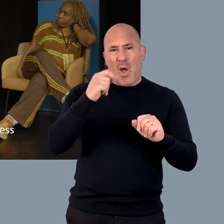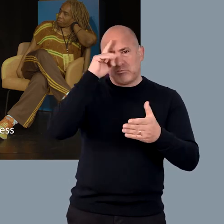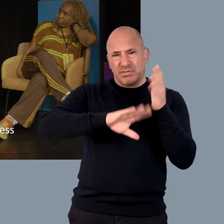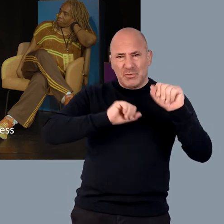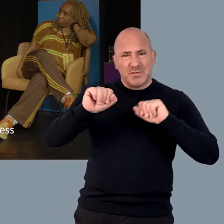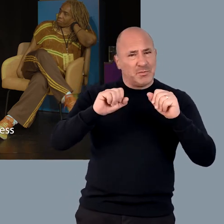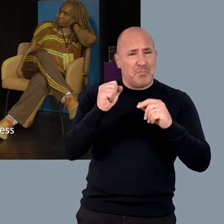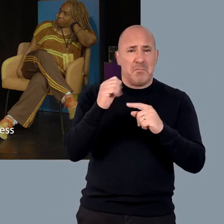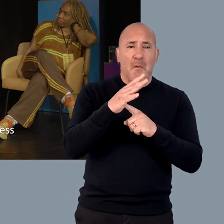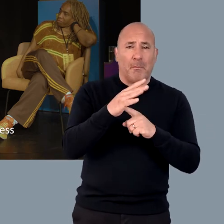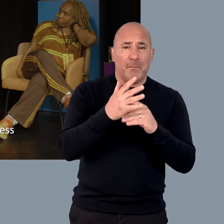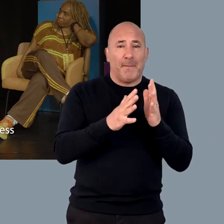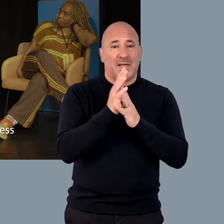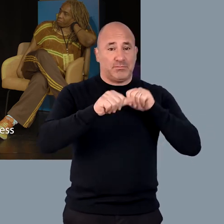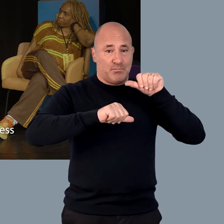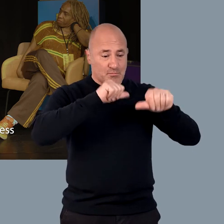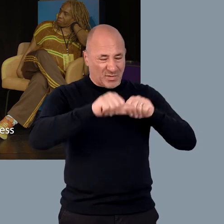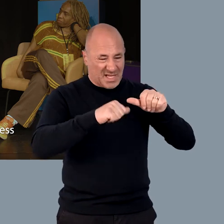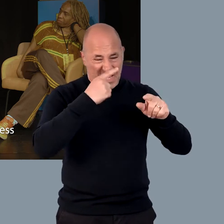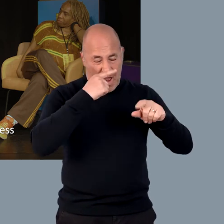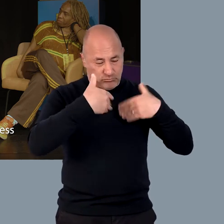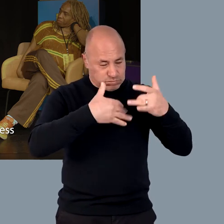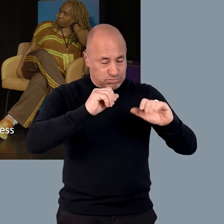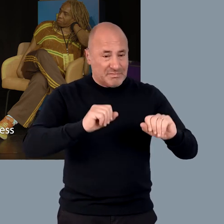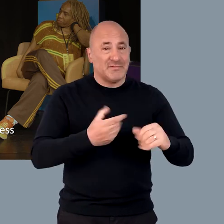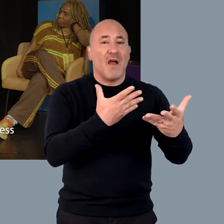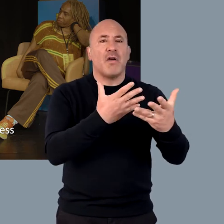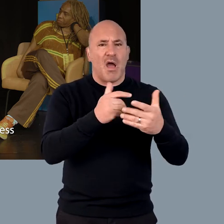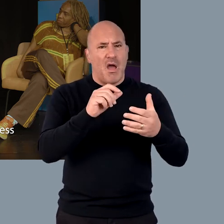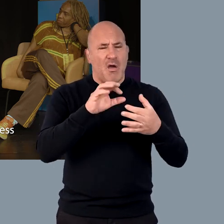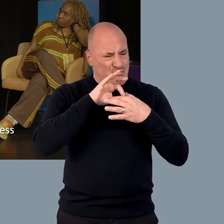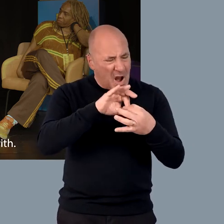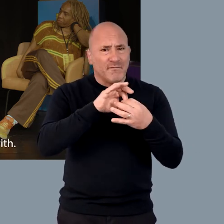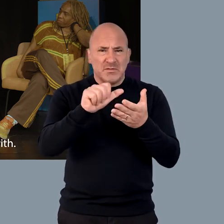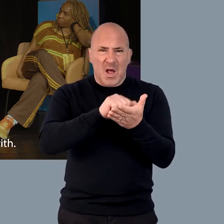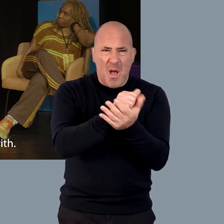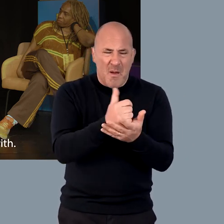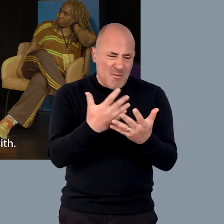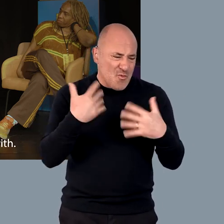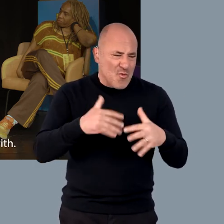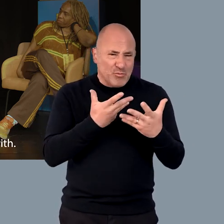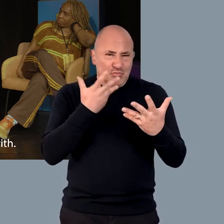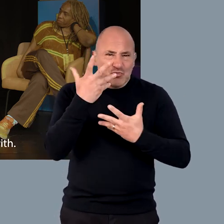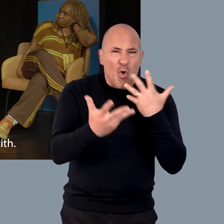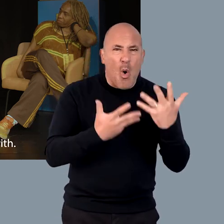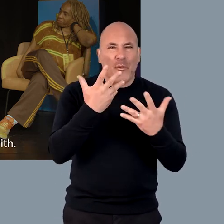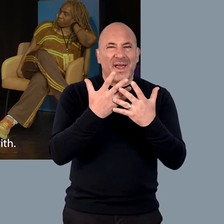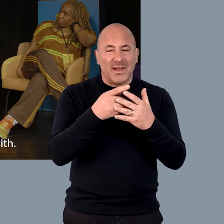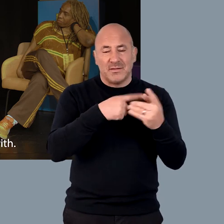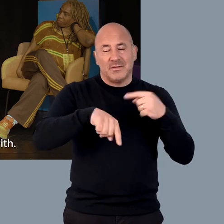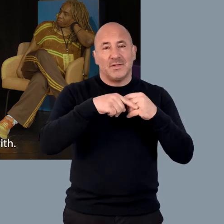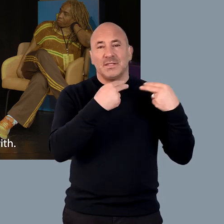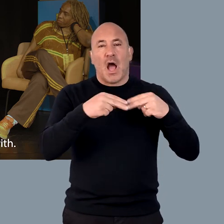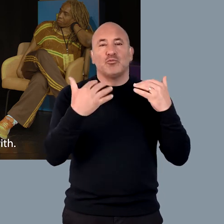life experience are essential in driving a process that will deliver relevant, rich narratives that